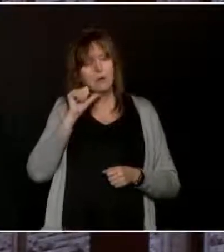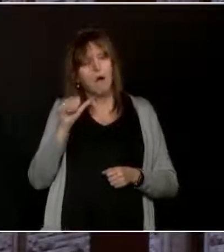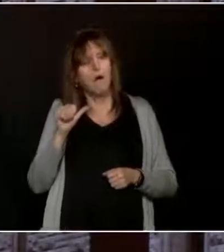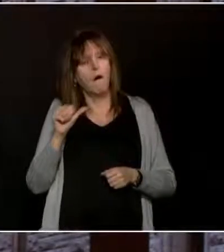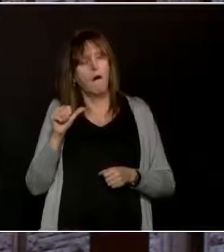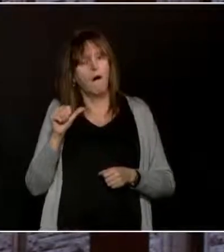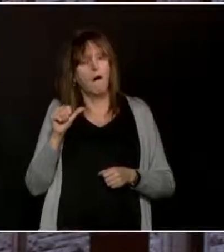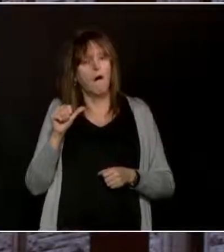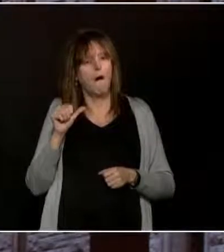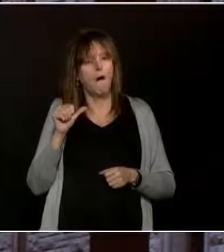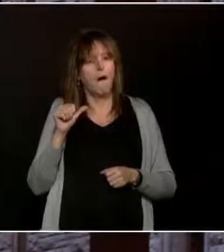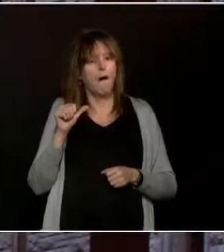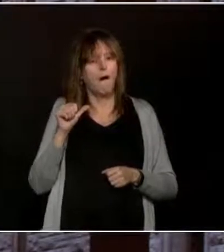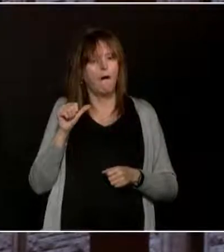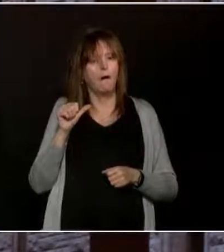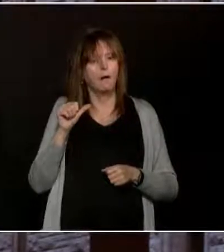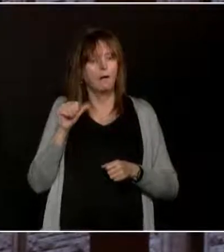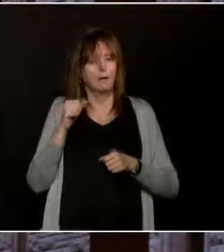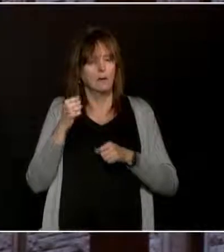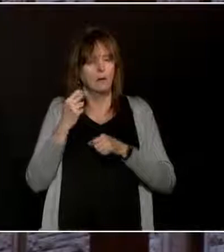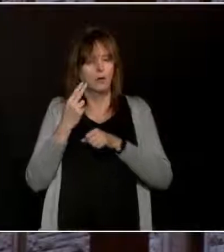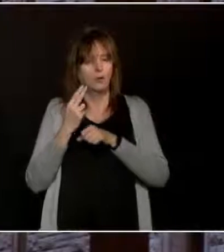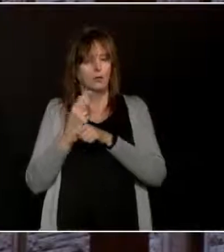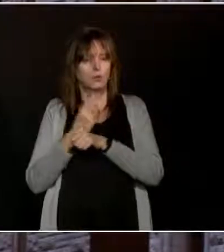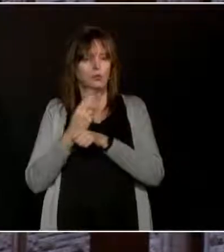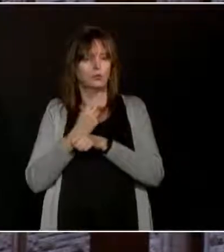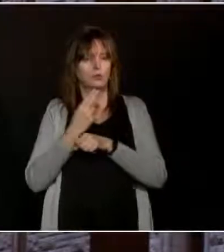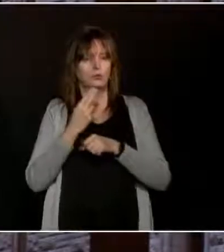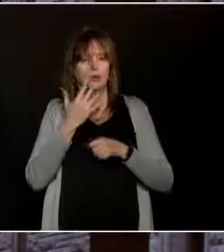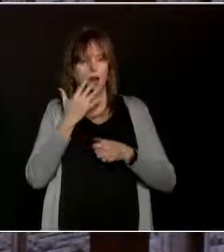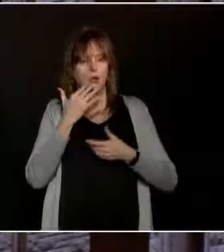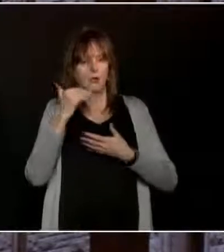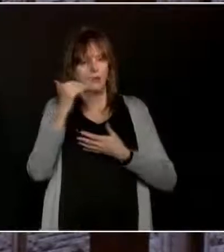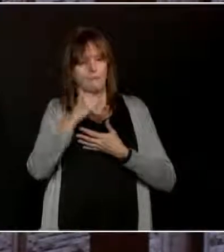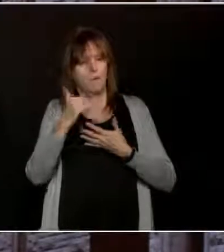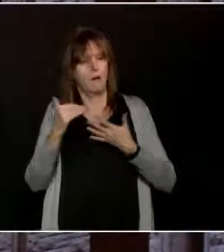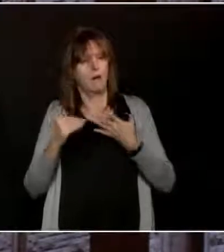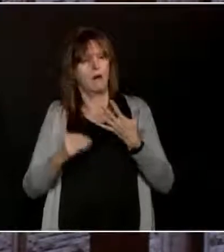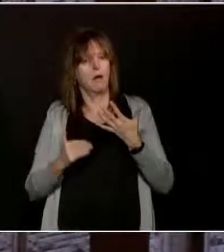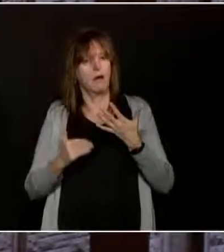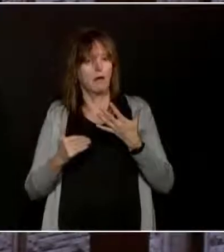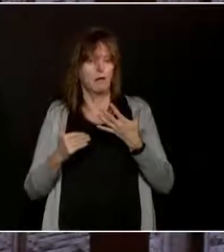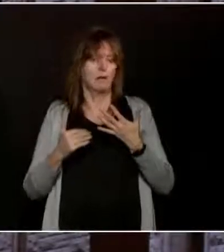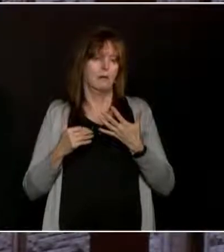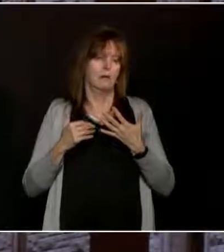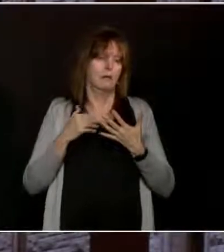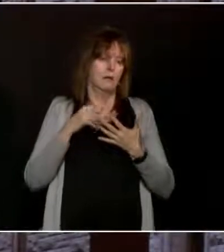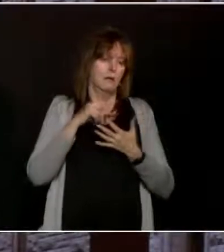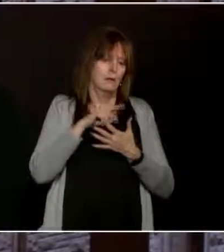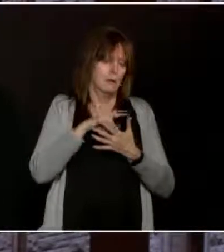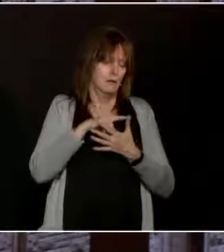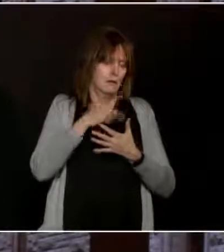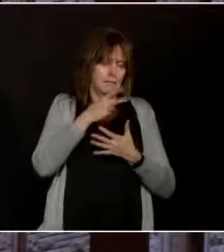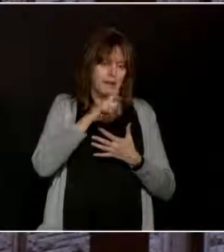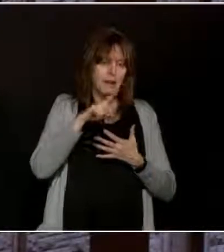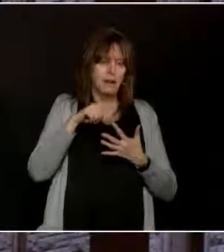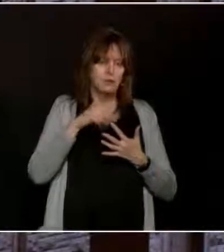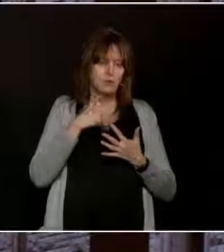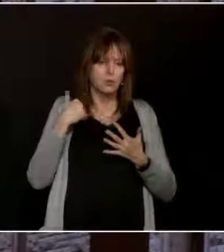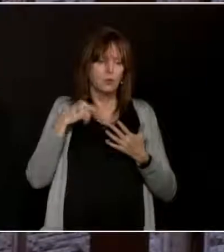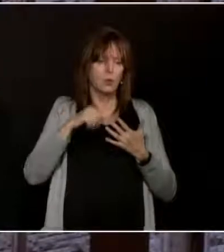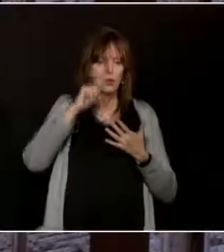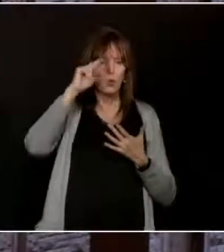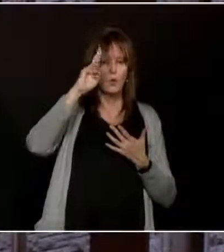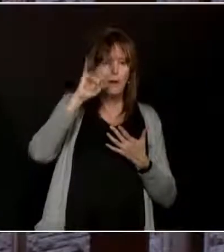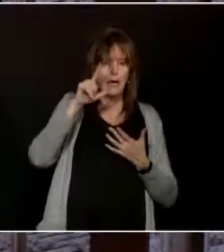namely TorontoPeel and North Bay, will be re-entering the framework as of midnight on Sunday coming up. The question is, where do